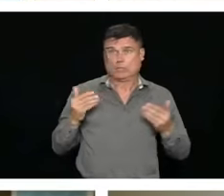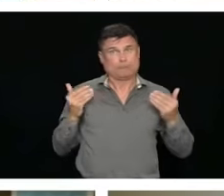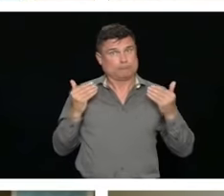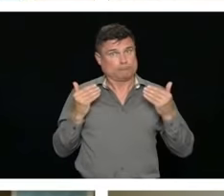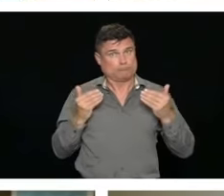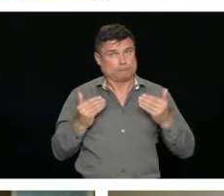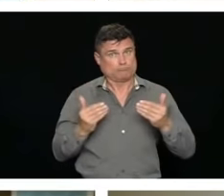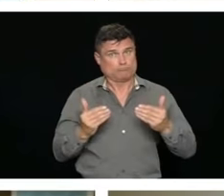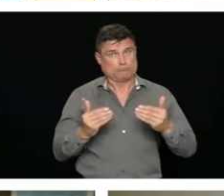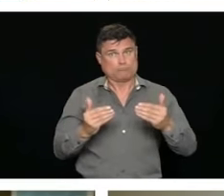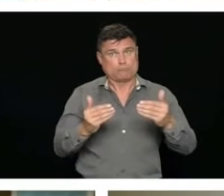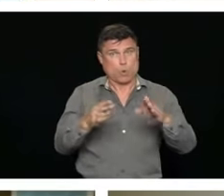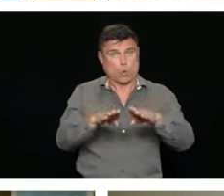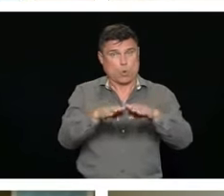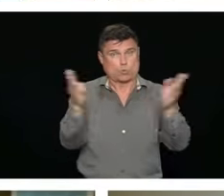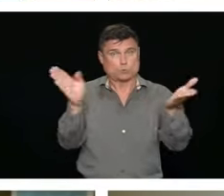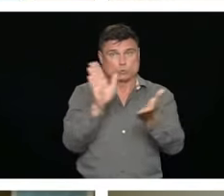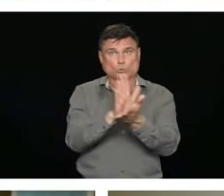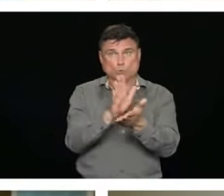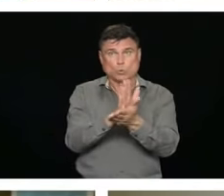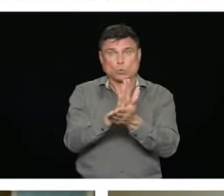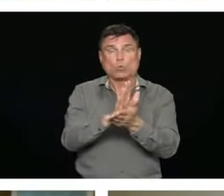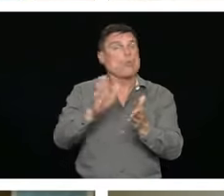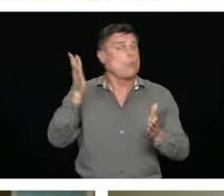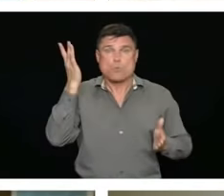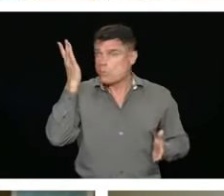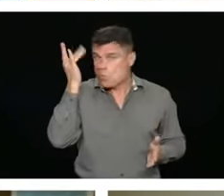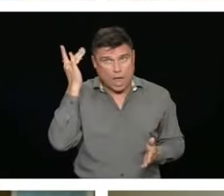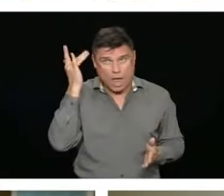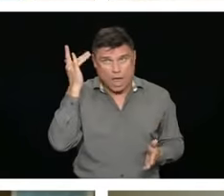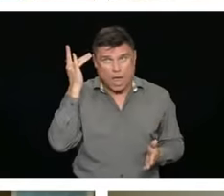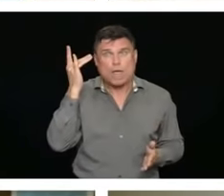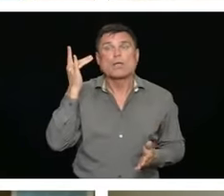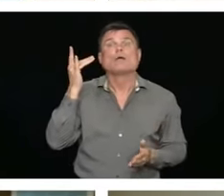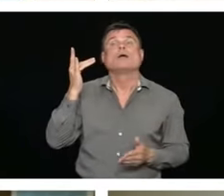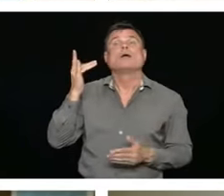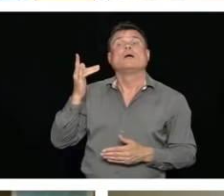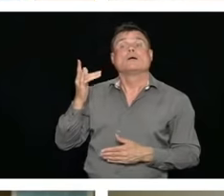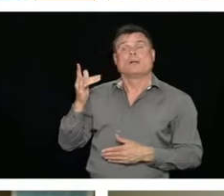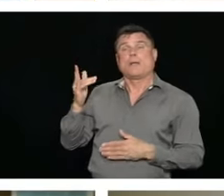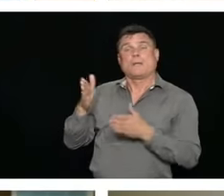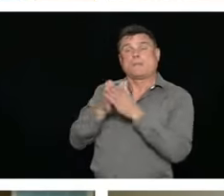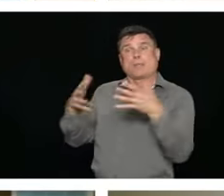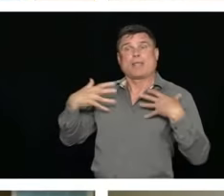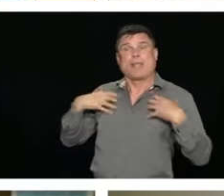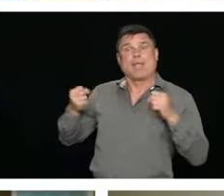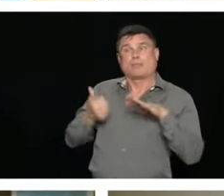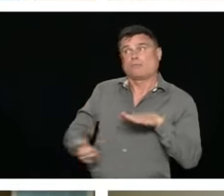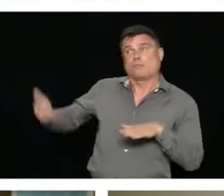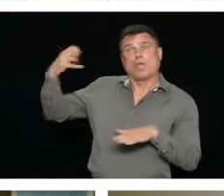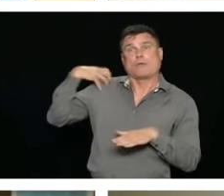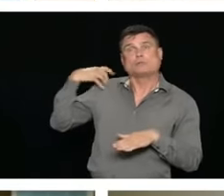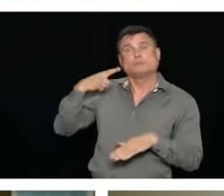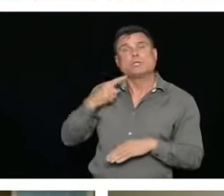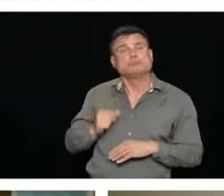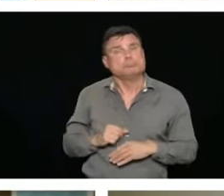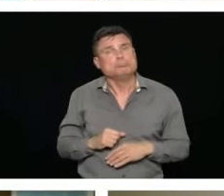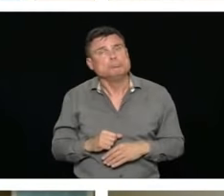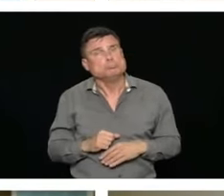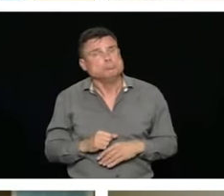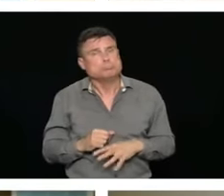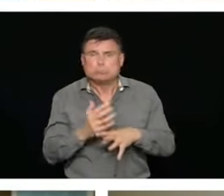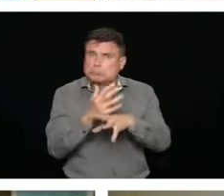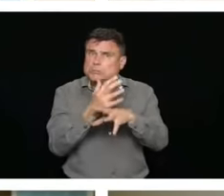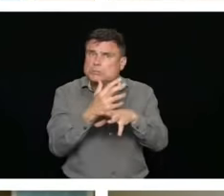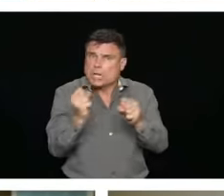the schools are going to be, very controlled in how well they're cleaned and exposure and things like that. And so, and to